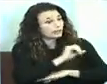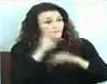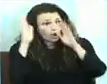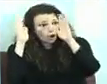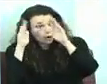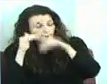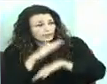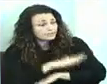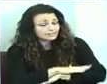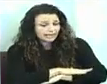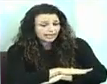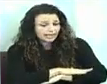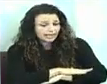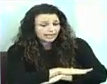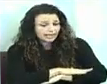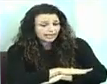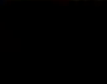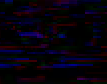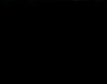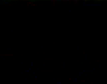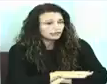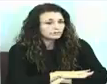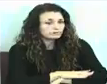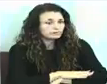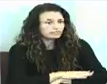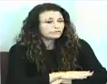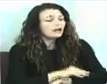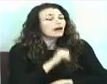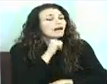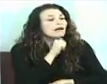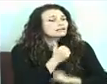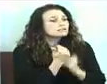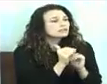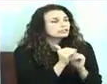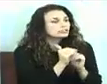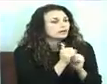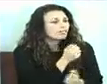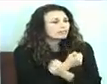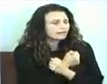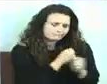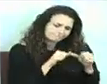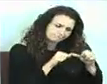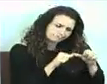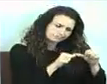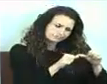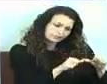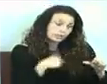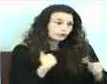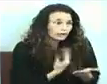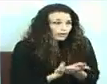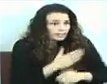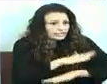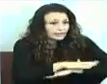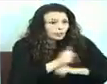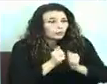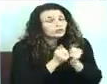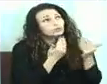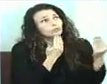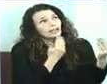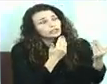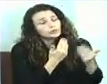this table of uncensored love. We come to it with